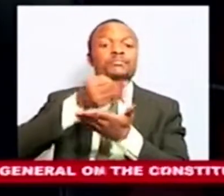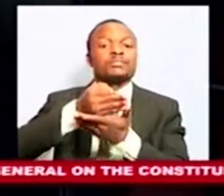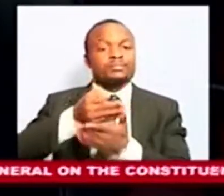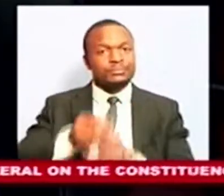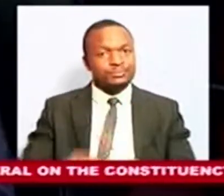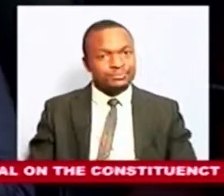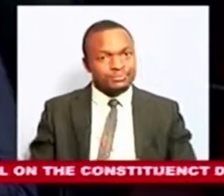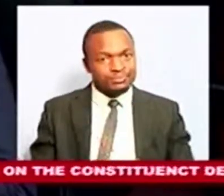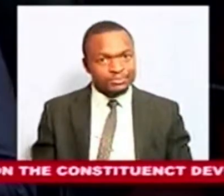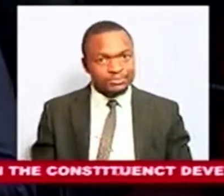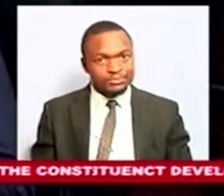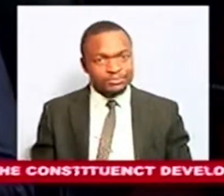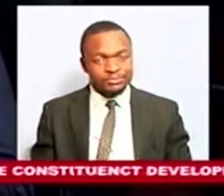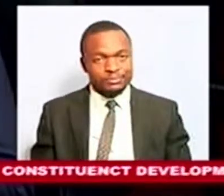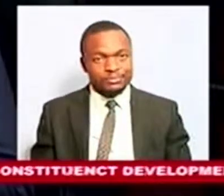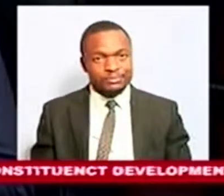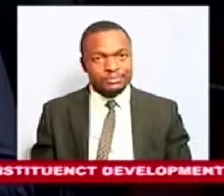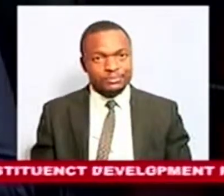And then,